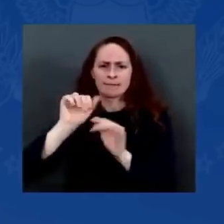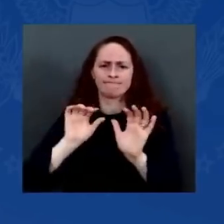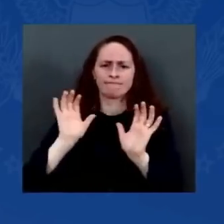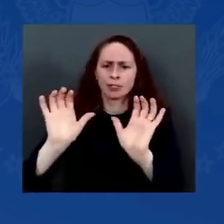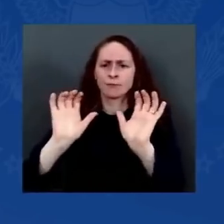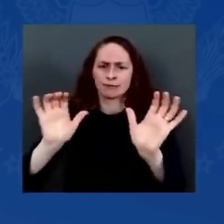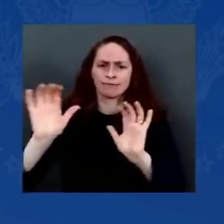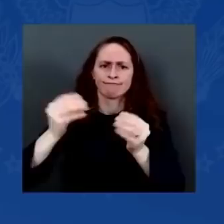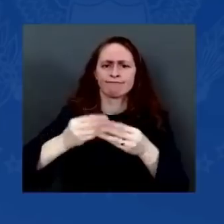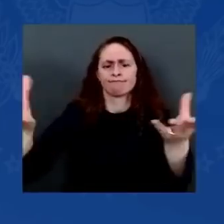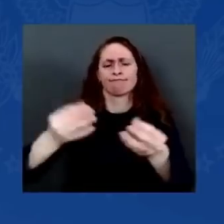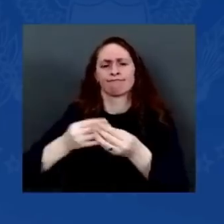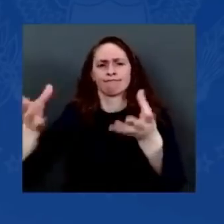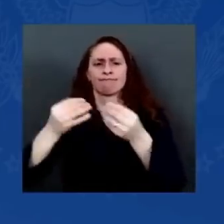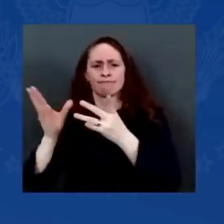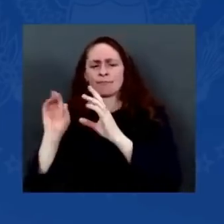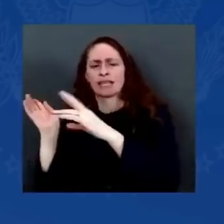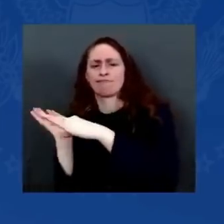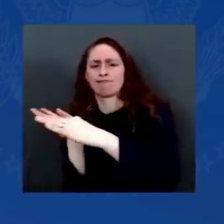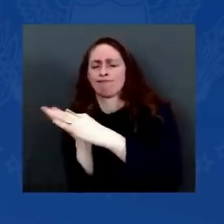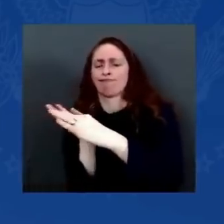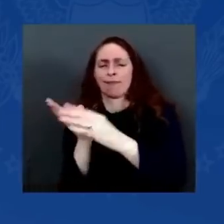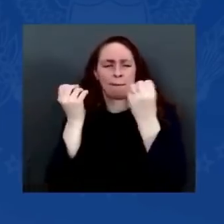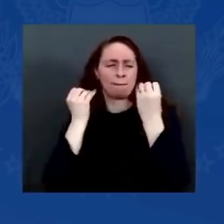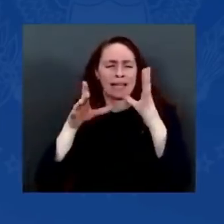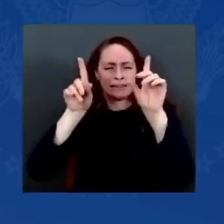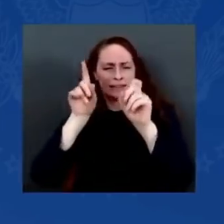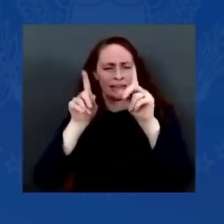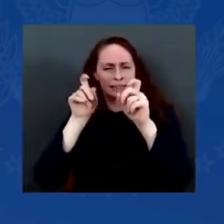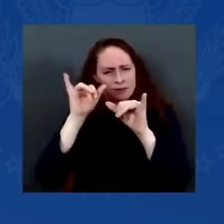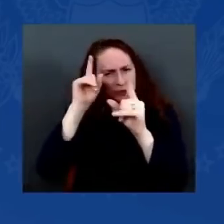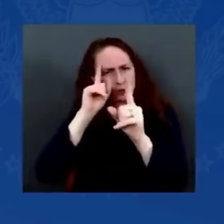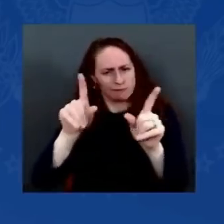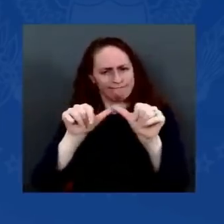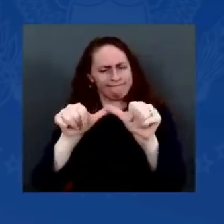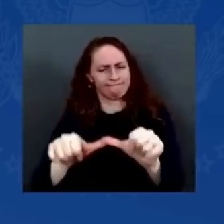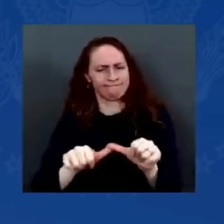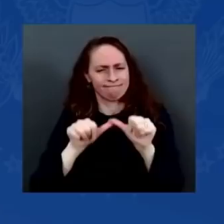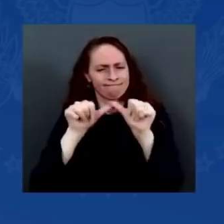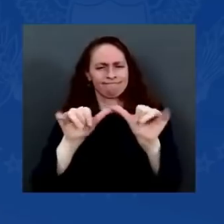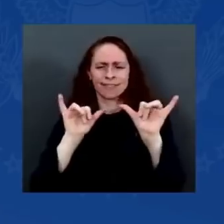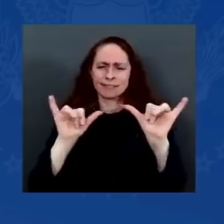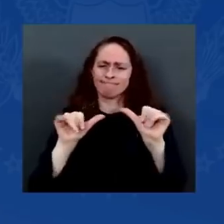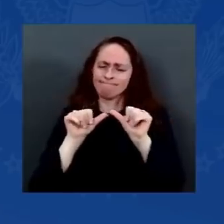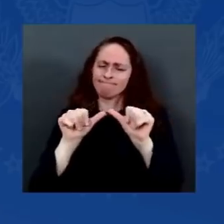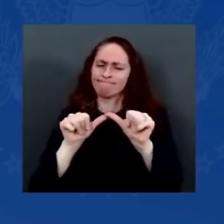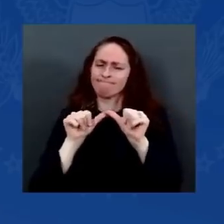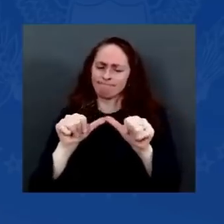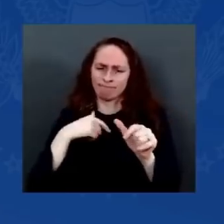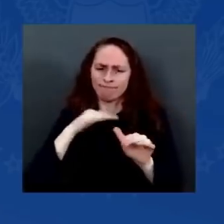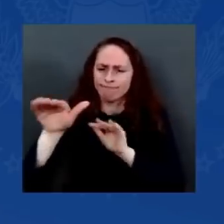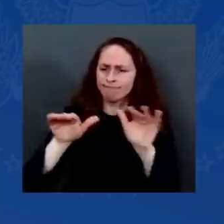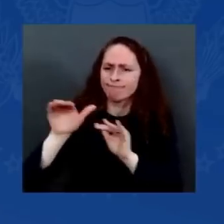it's a lot better than it was, but we're taking even more steps to make it easier to get tested and get tested for free.